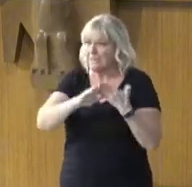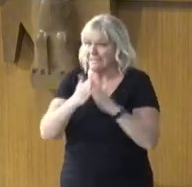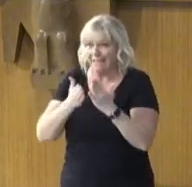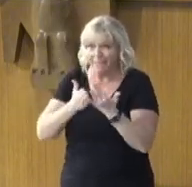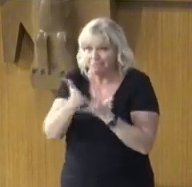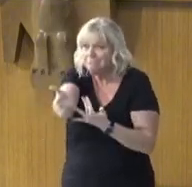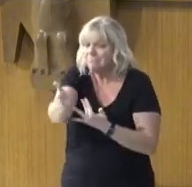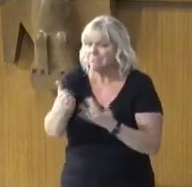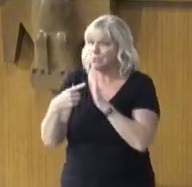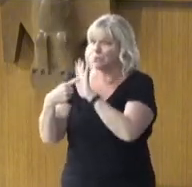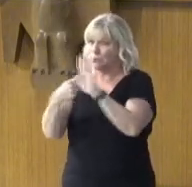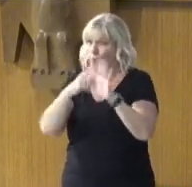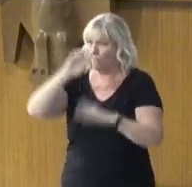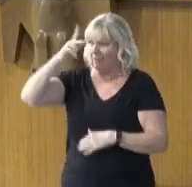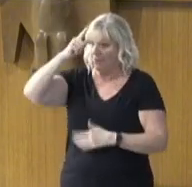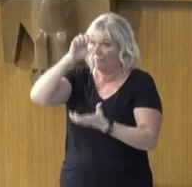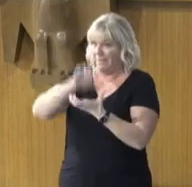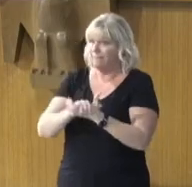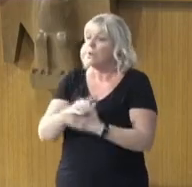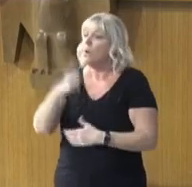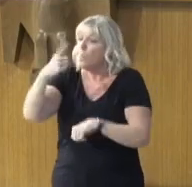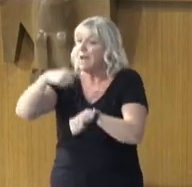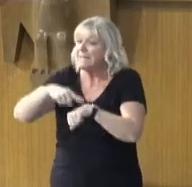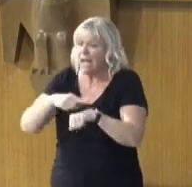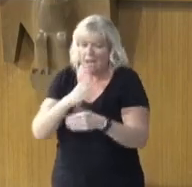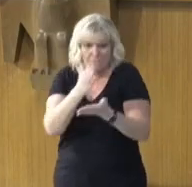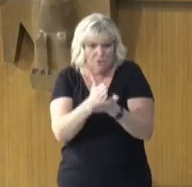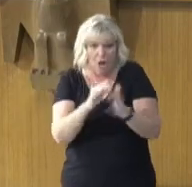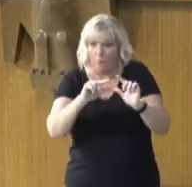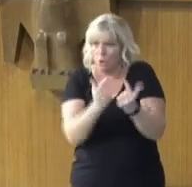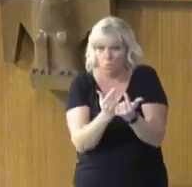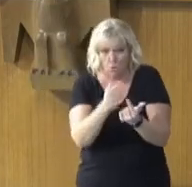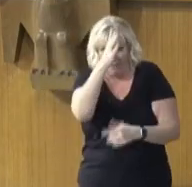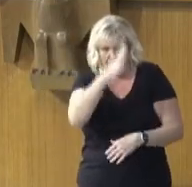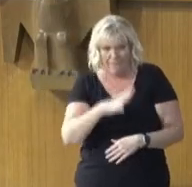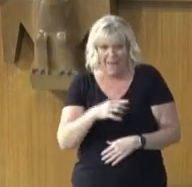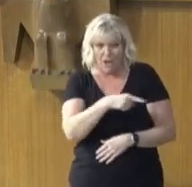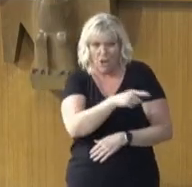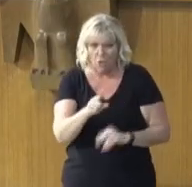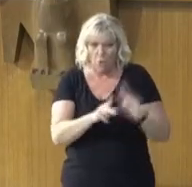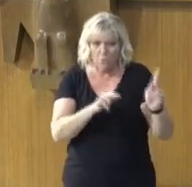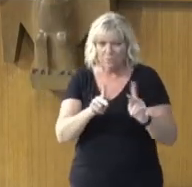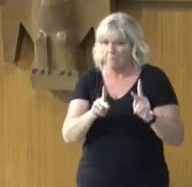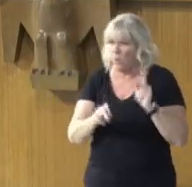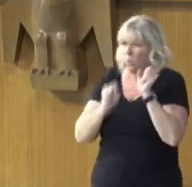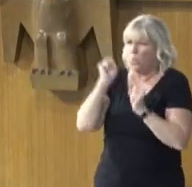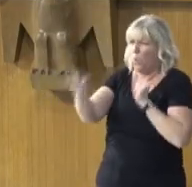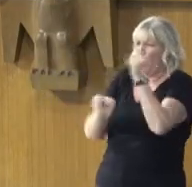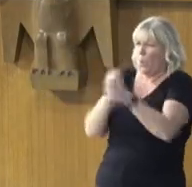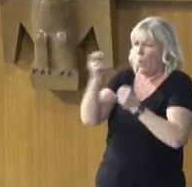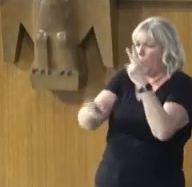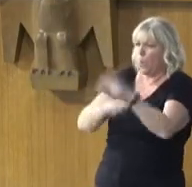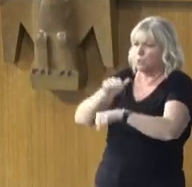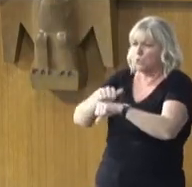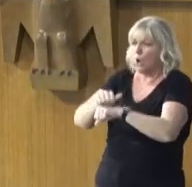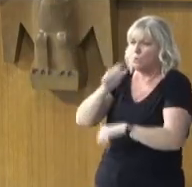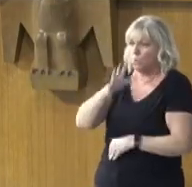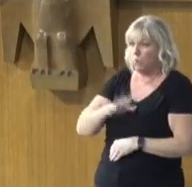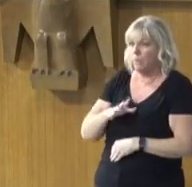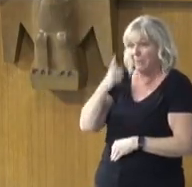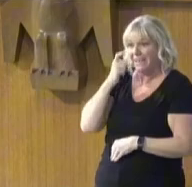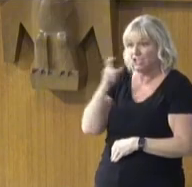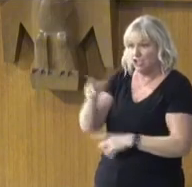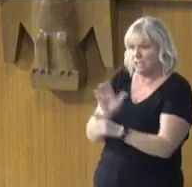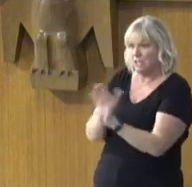people. He stopped a group of men from legally stoning a woman caught in adultery and said, well, let he who is